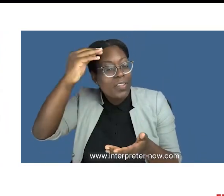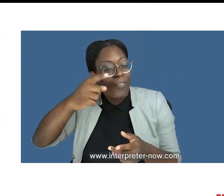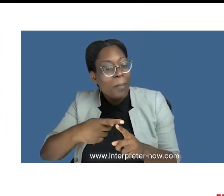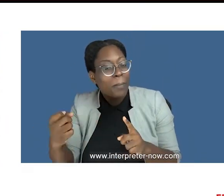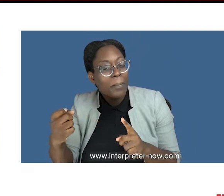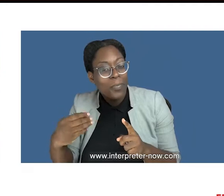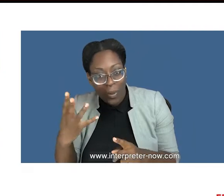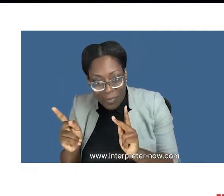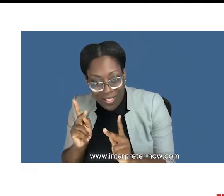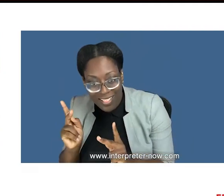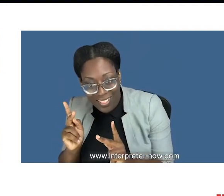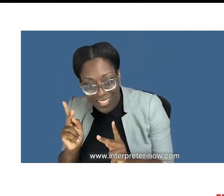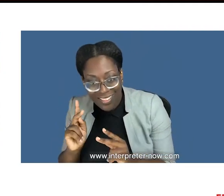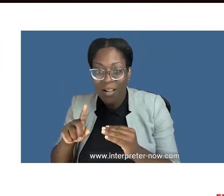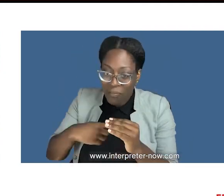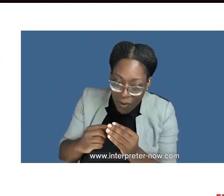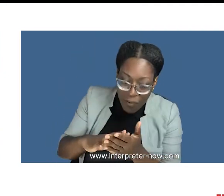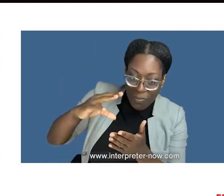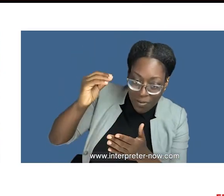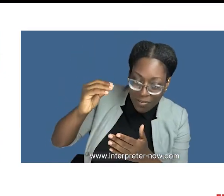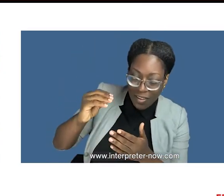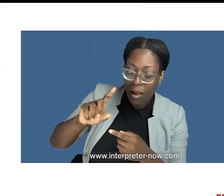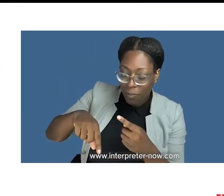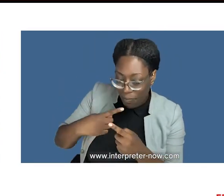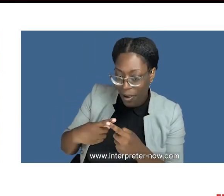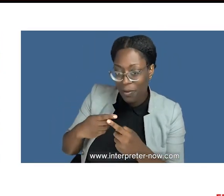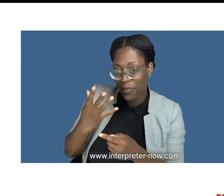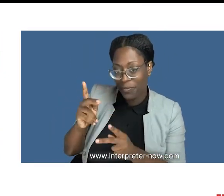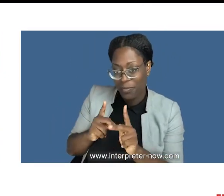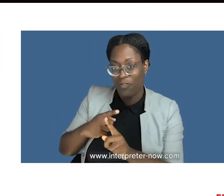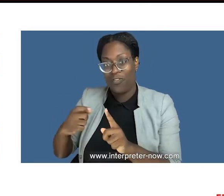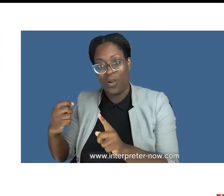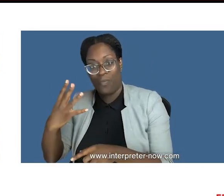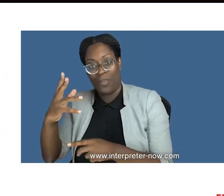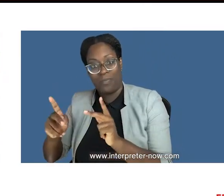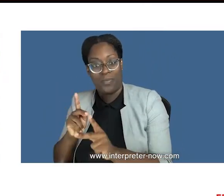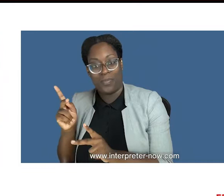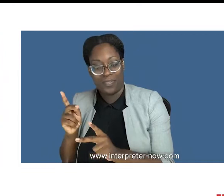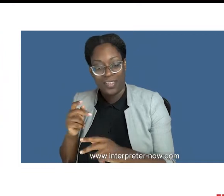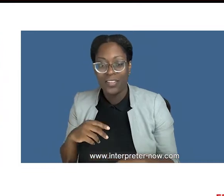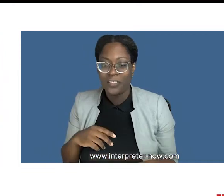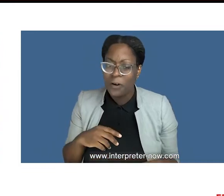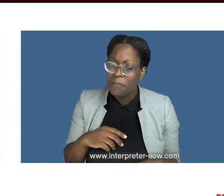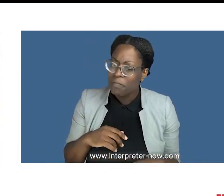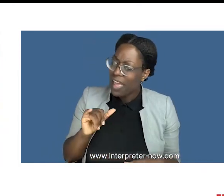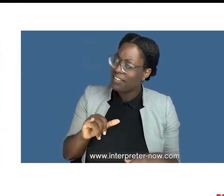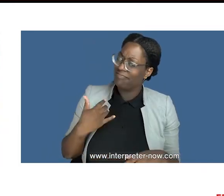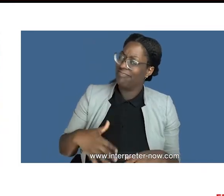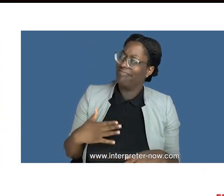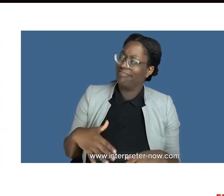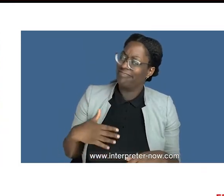you're learning from some people and not learning about others. Right. And so you want to expand